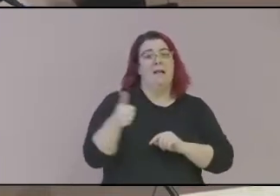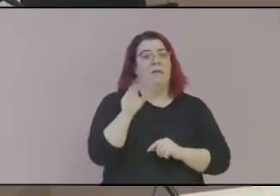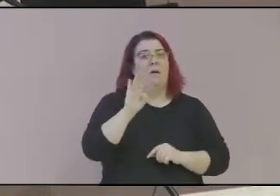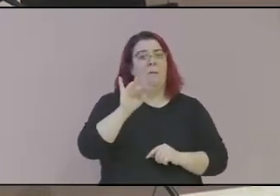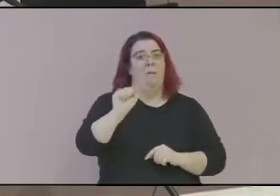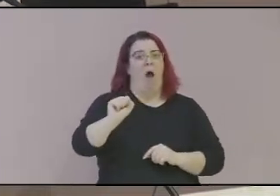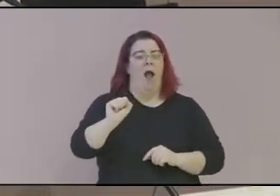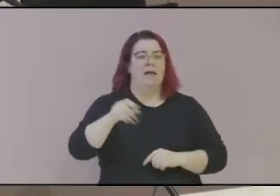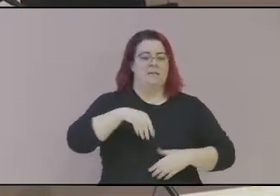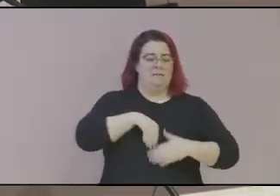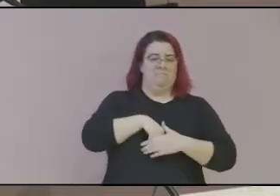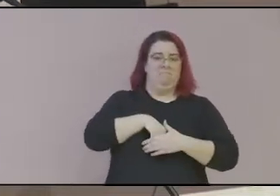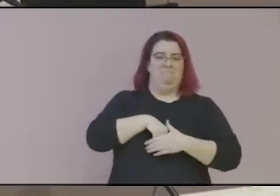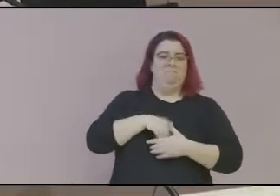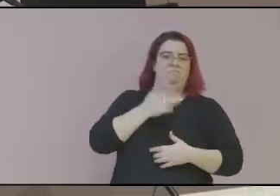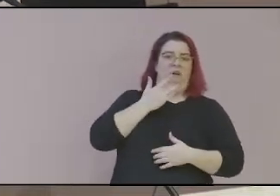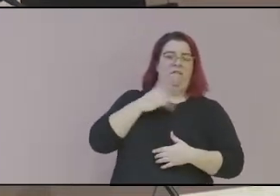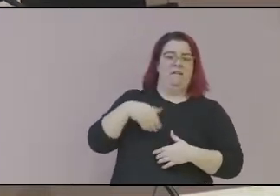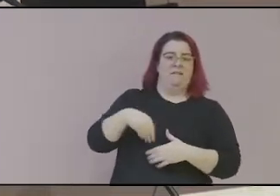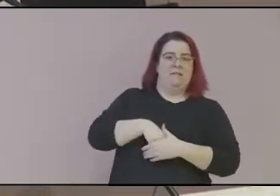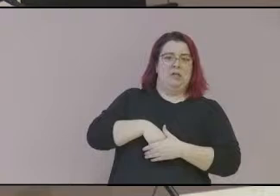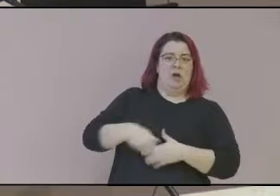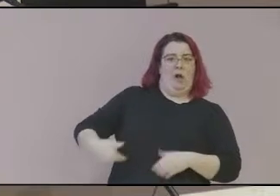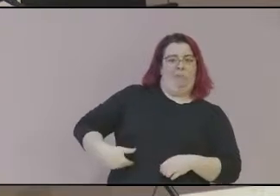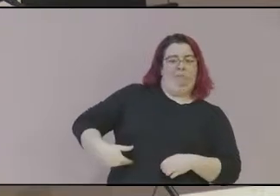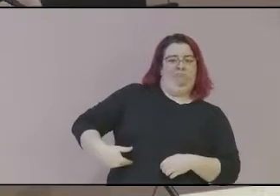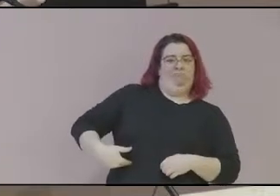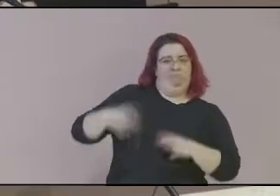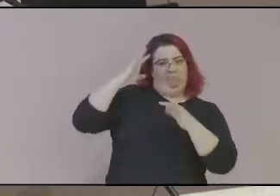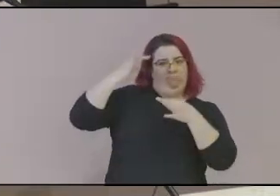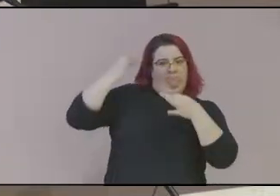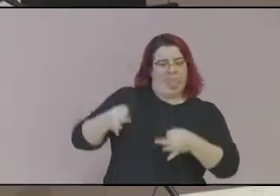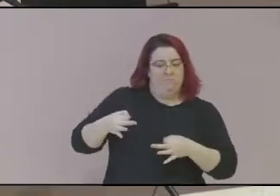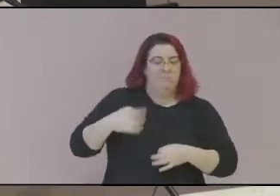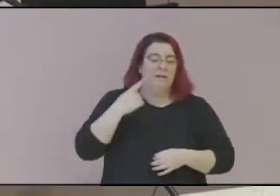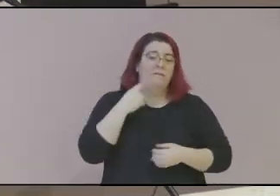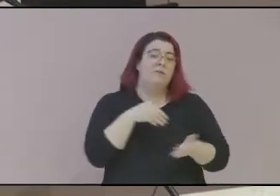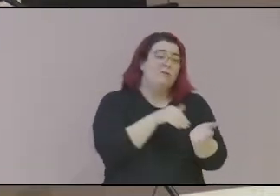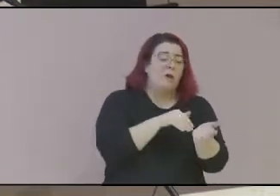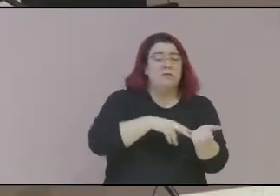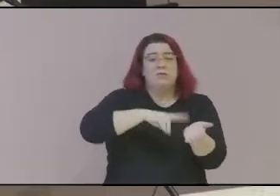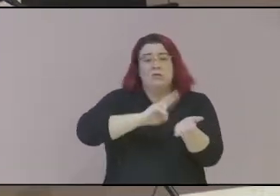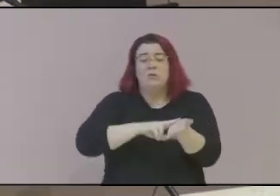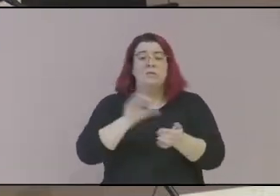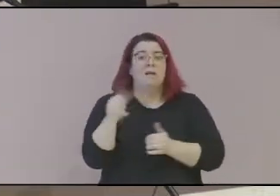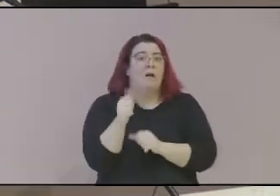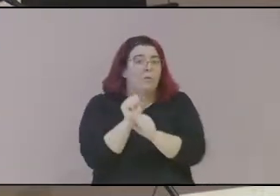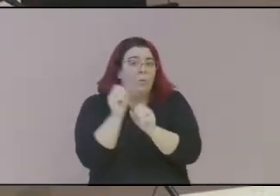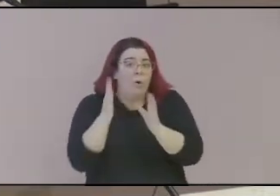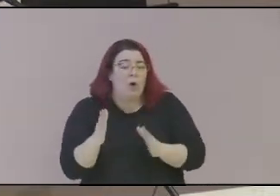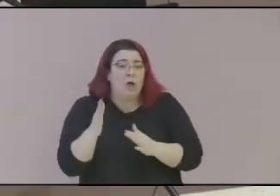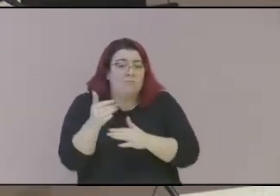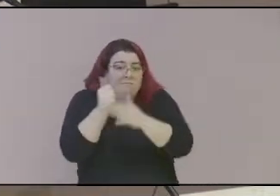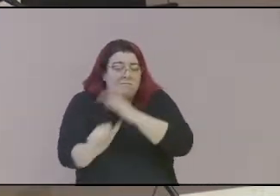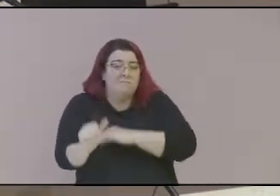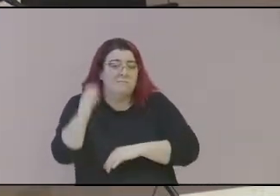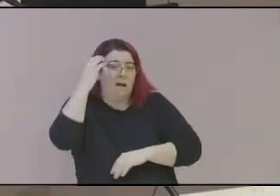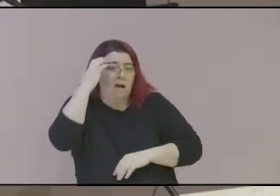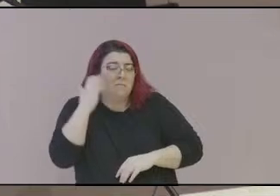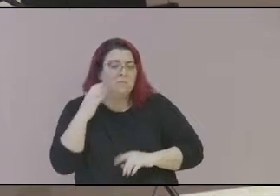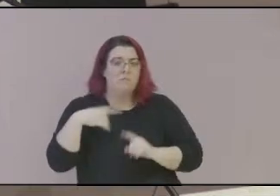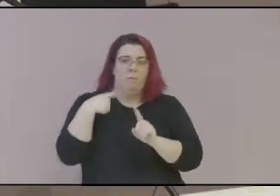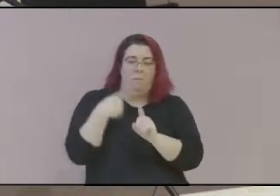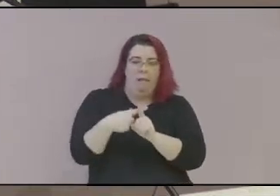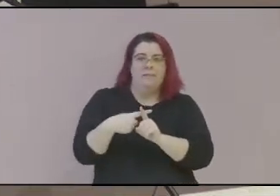for doctors, nurses, other essential workers in hospitals, and automated hospital